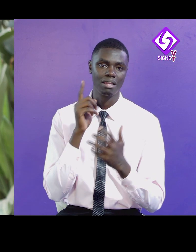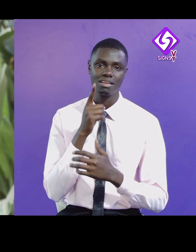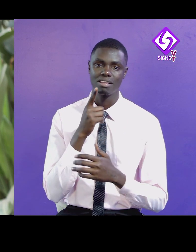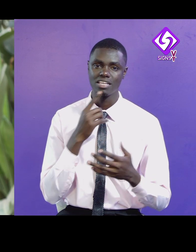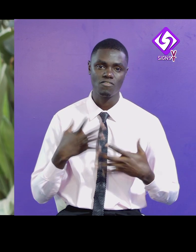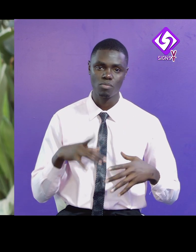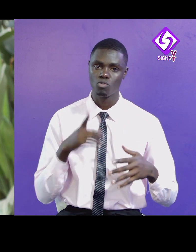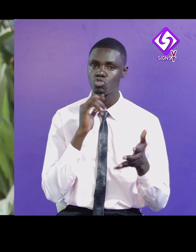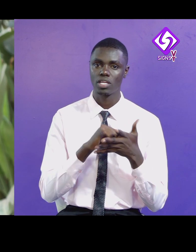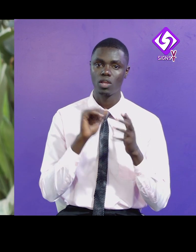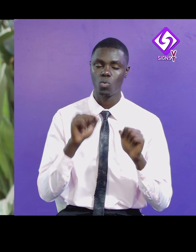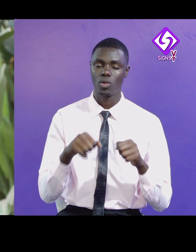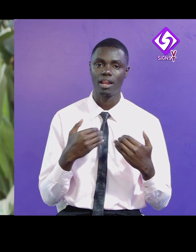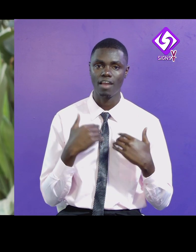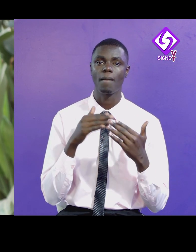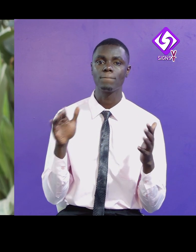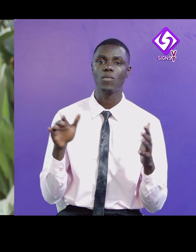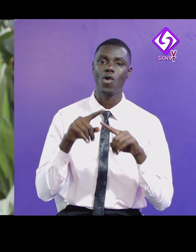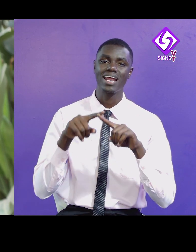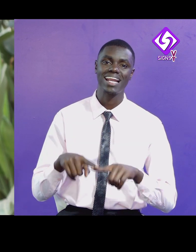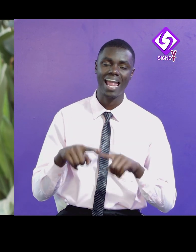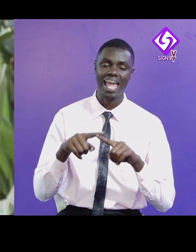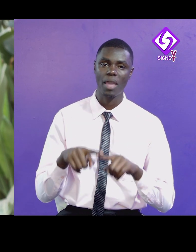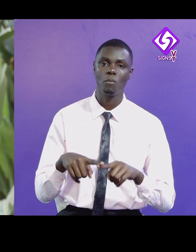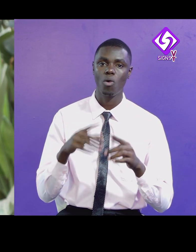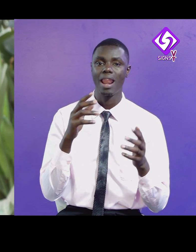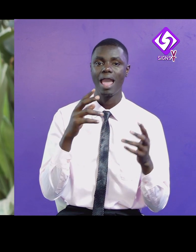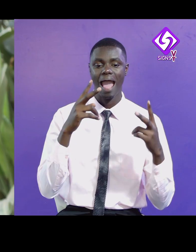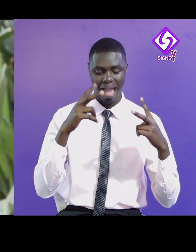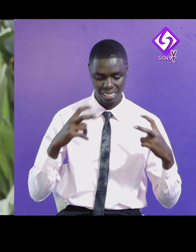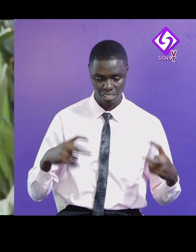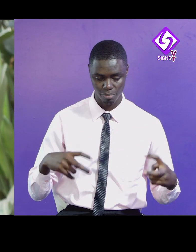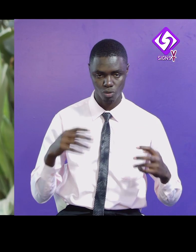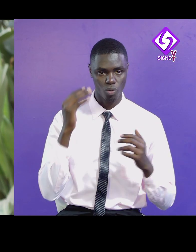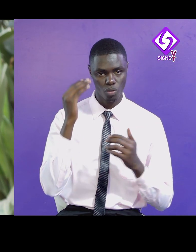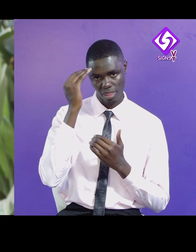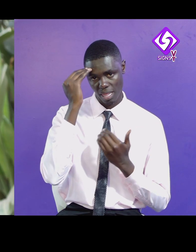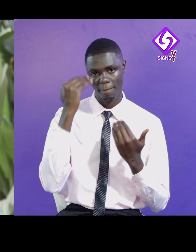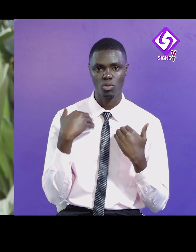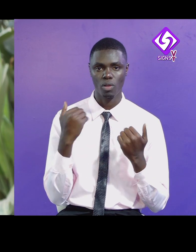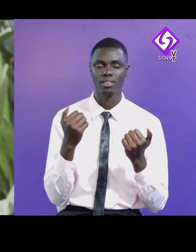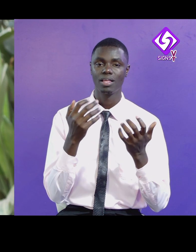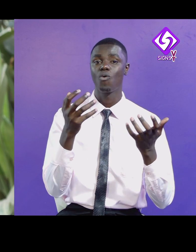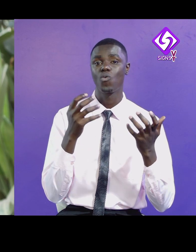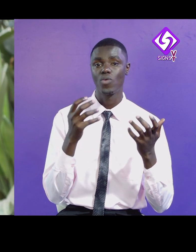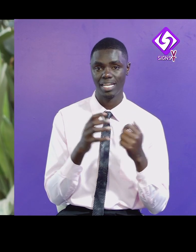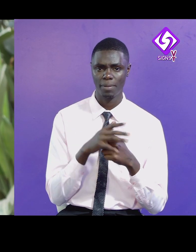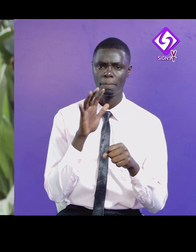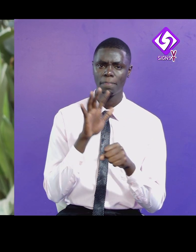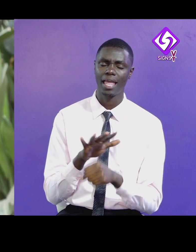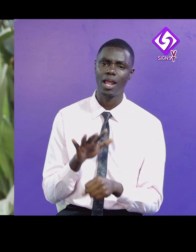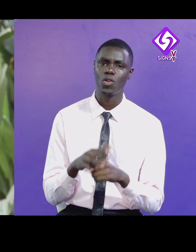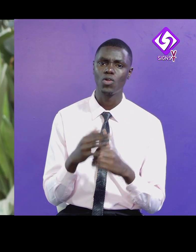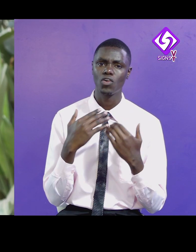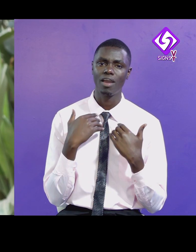individuals so we can have a more reliable assessment on their mental health. And we need a lot